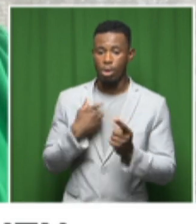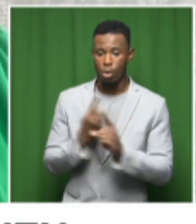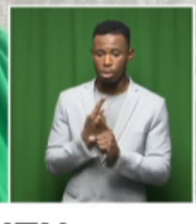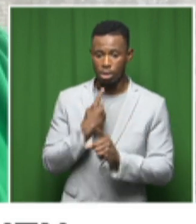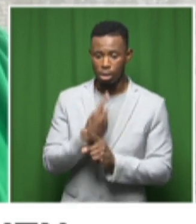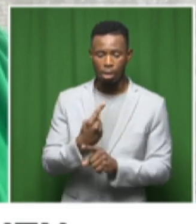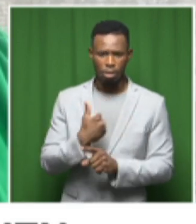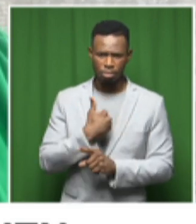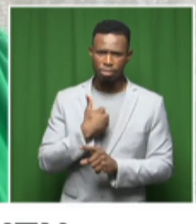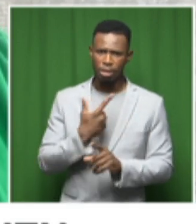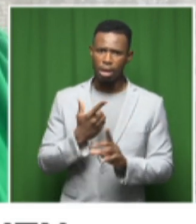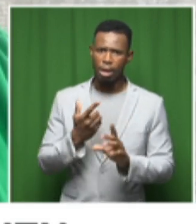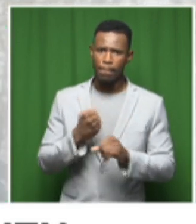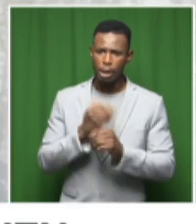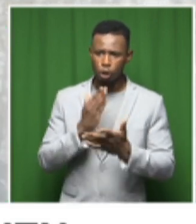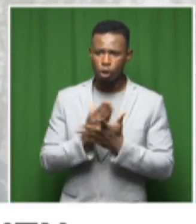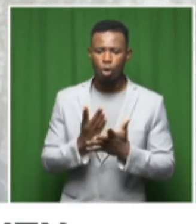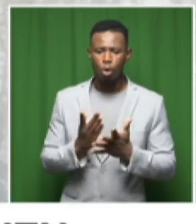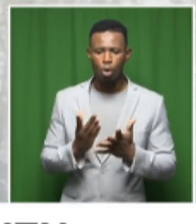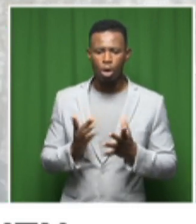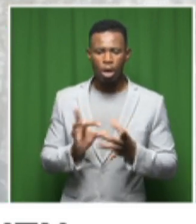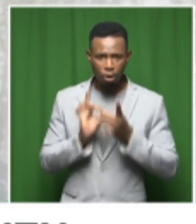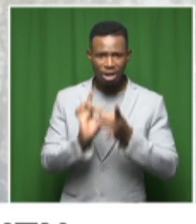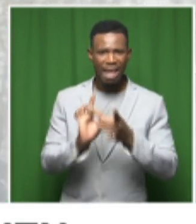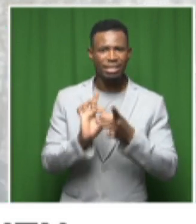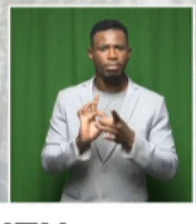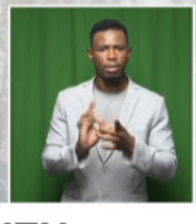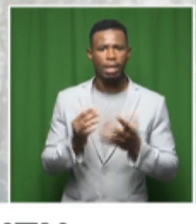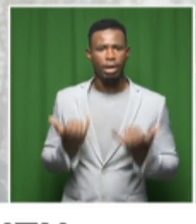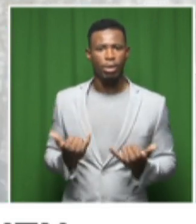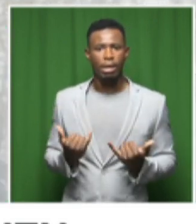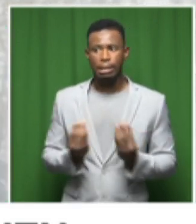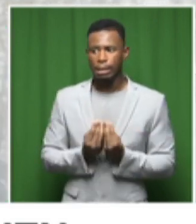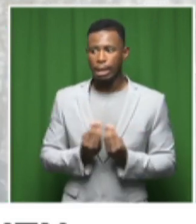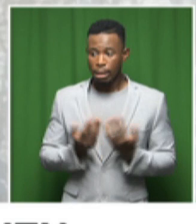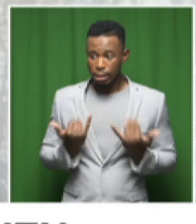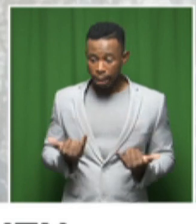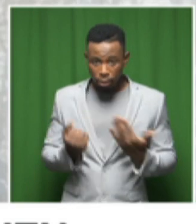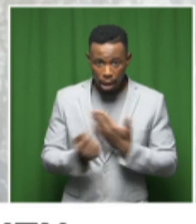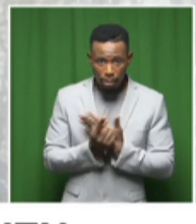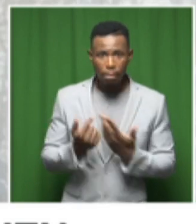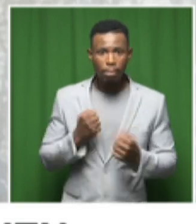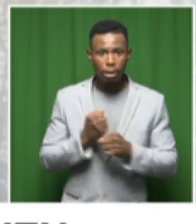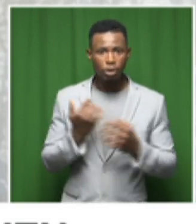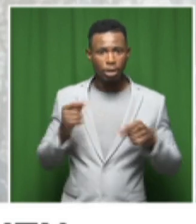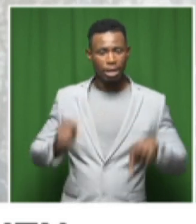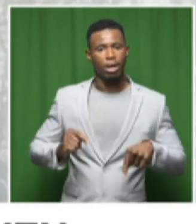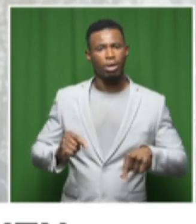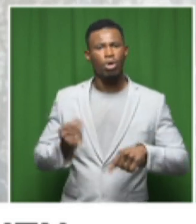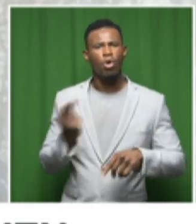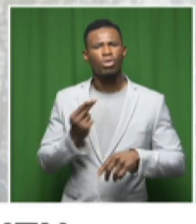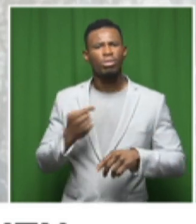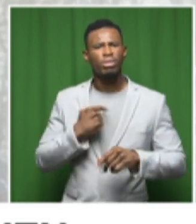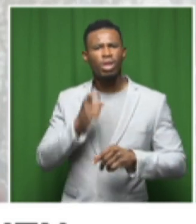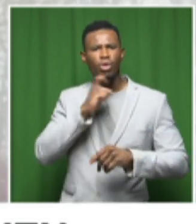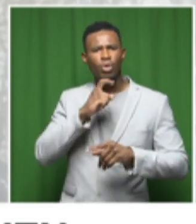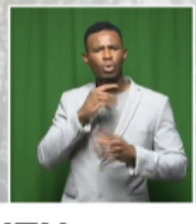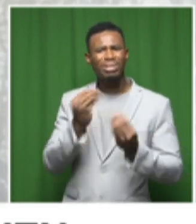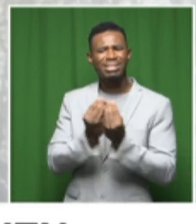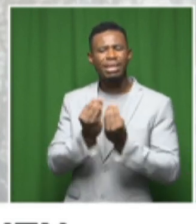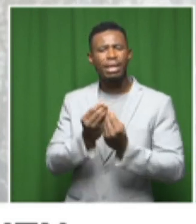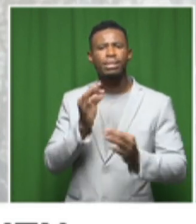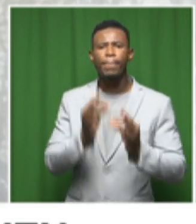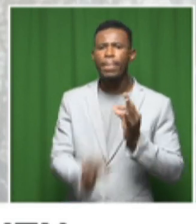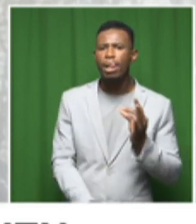very relatable in a sense of the things that I use. Like I said earlier, I don't use things that are not